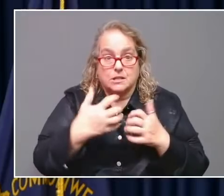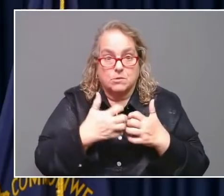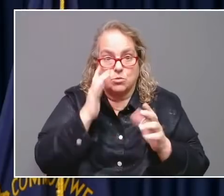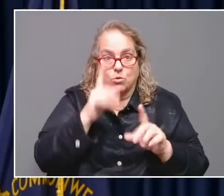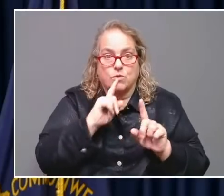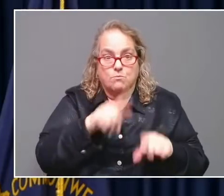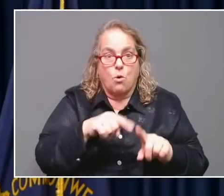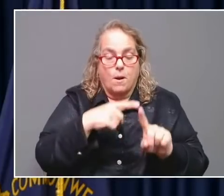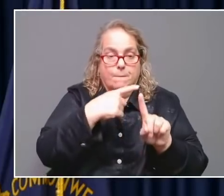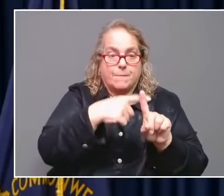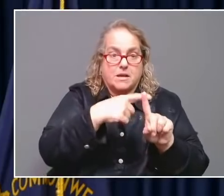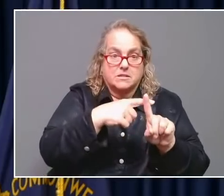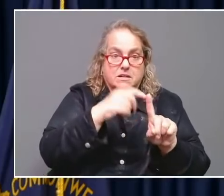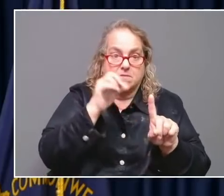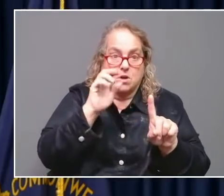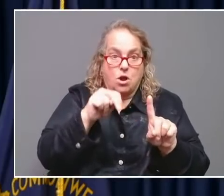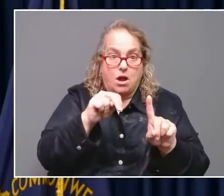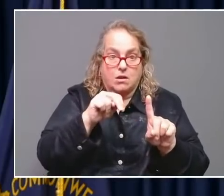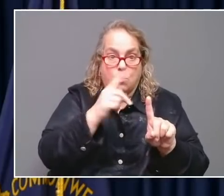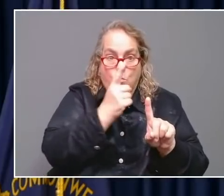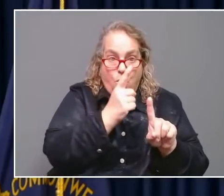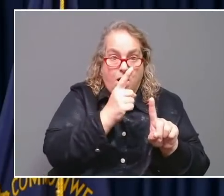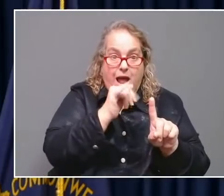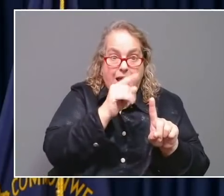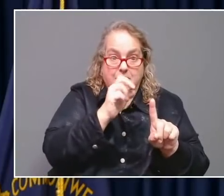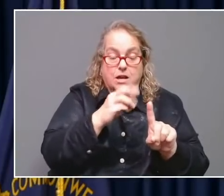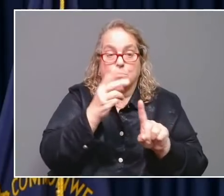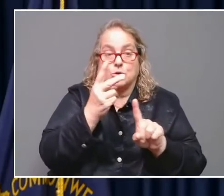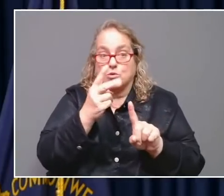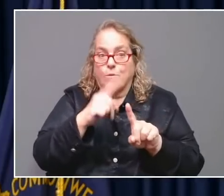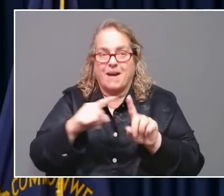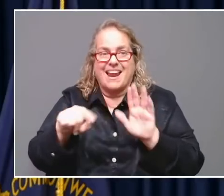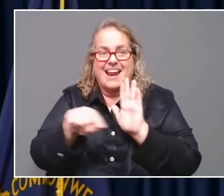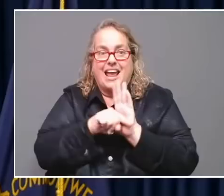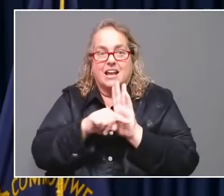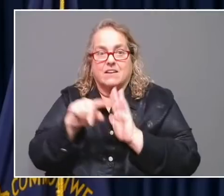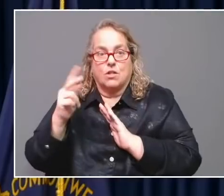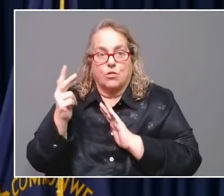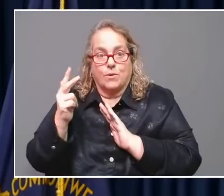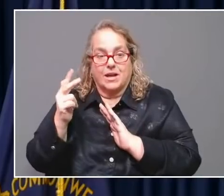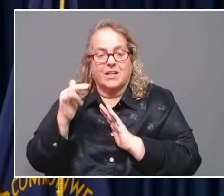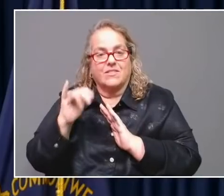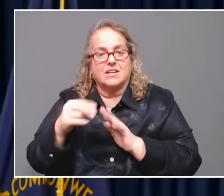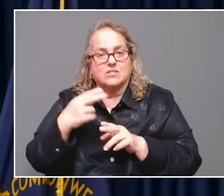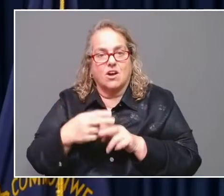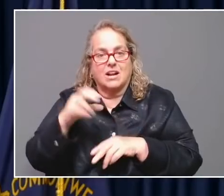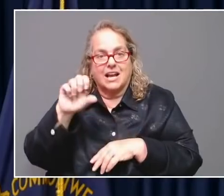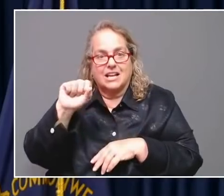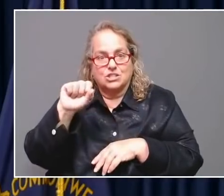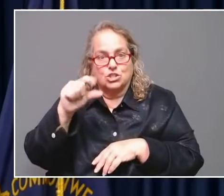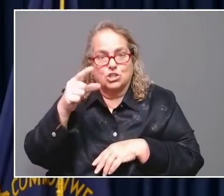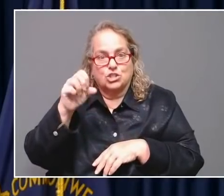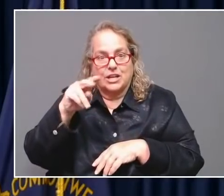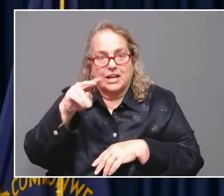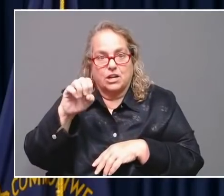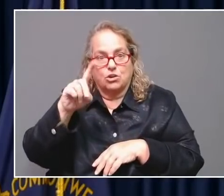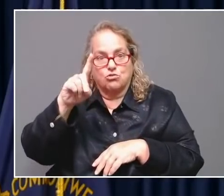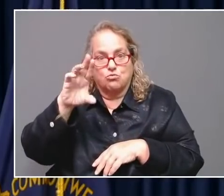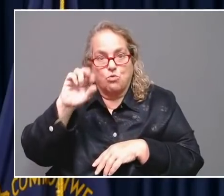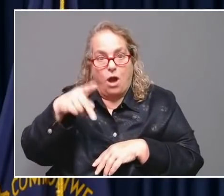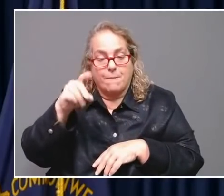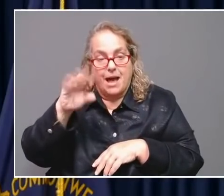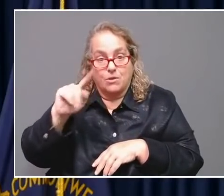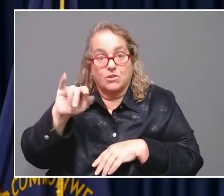positive on item 1, item 2, but negative on item 3. That's called an S gene dropout pattern. And that showed up with the